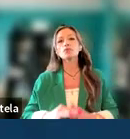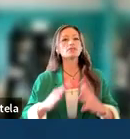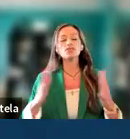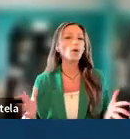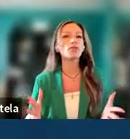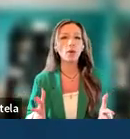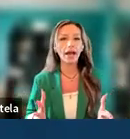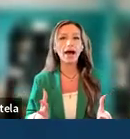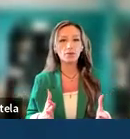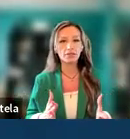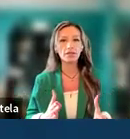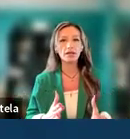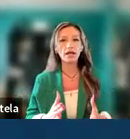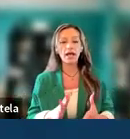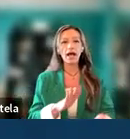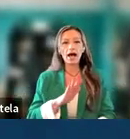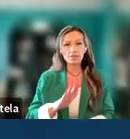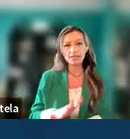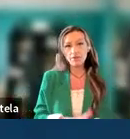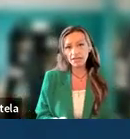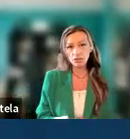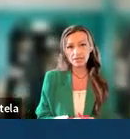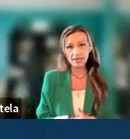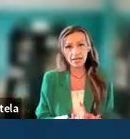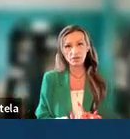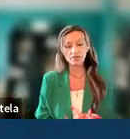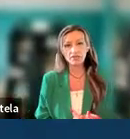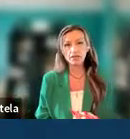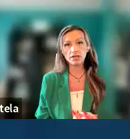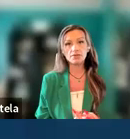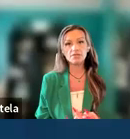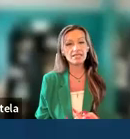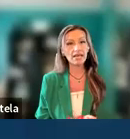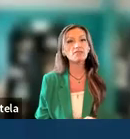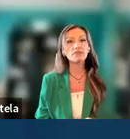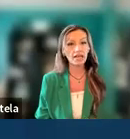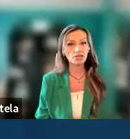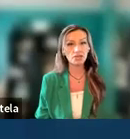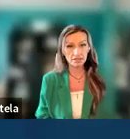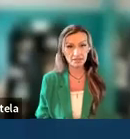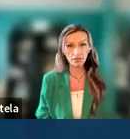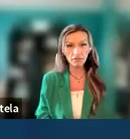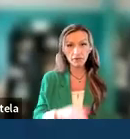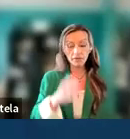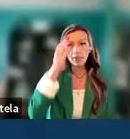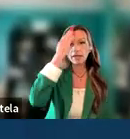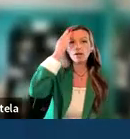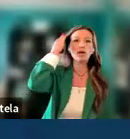thought there was no other way out. I was admitted to a psychiatric facility. I was detained for danger to